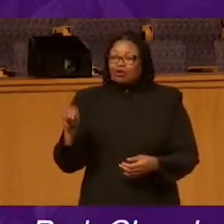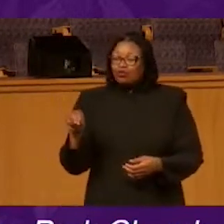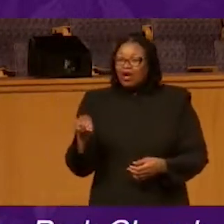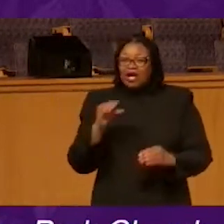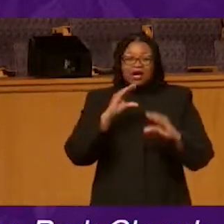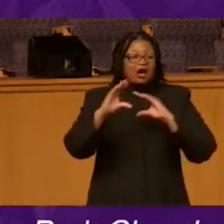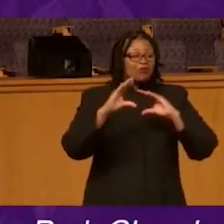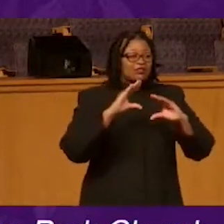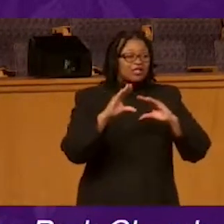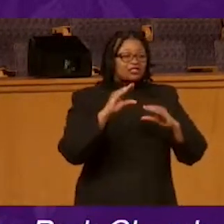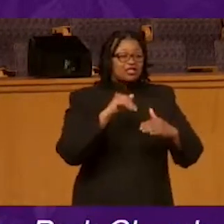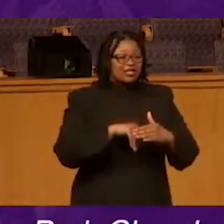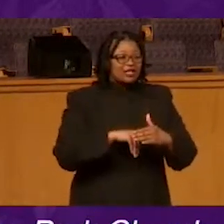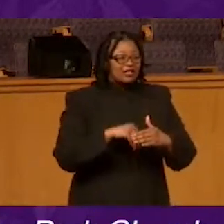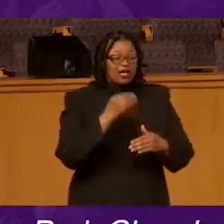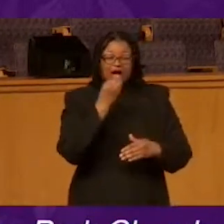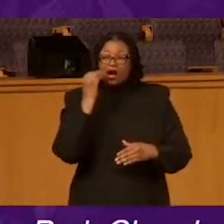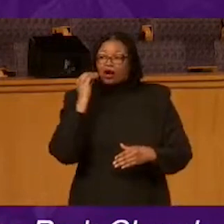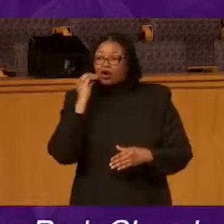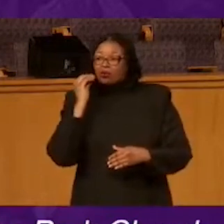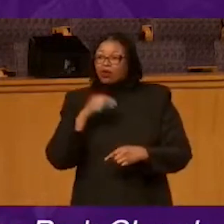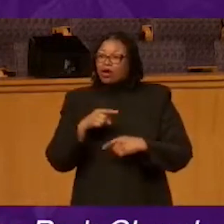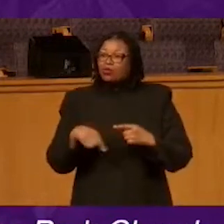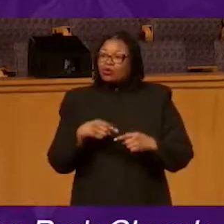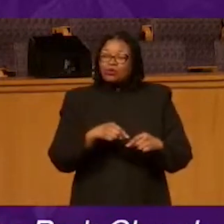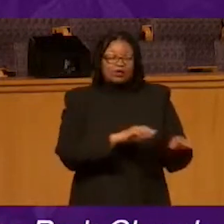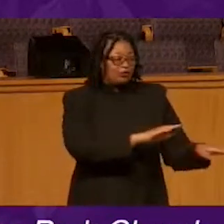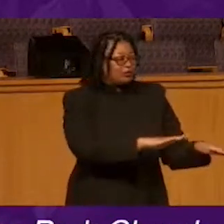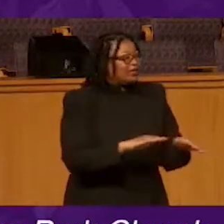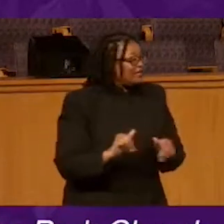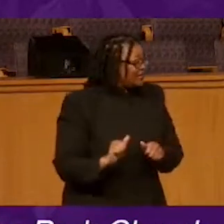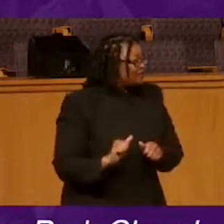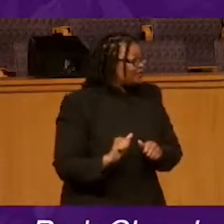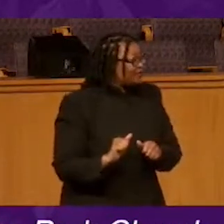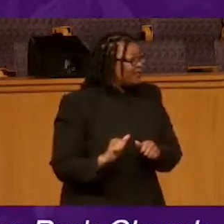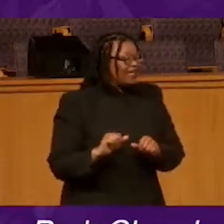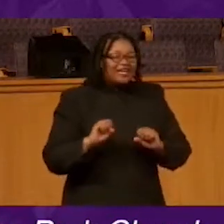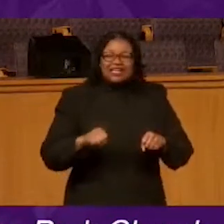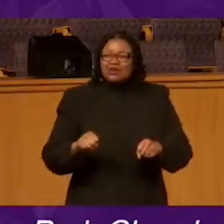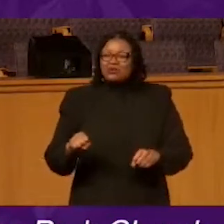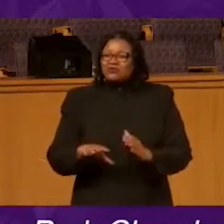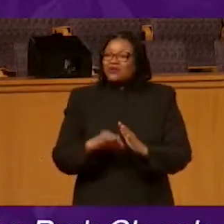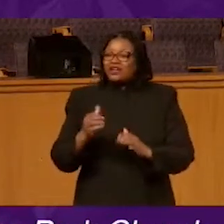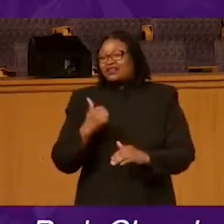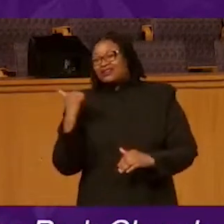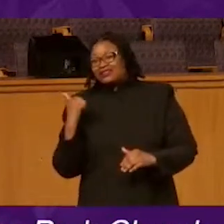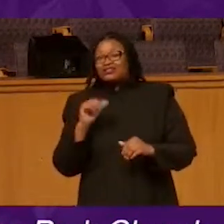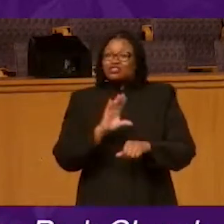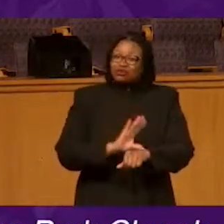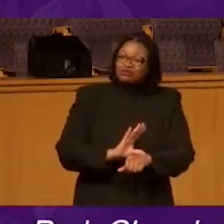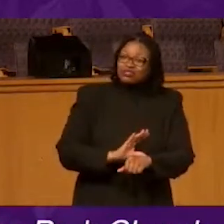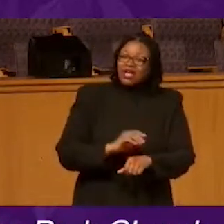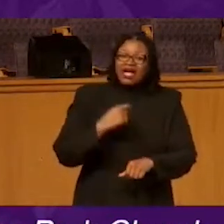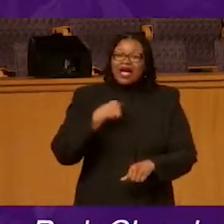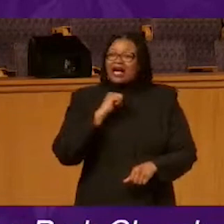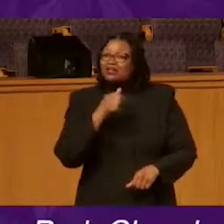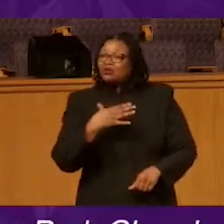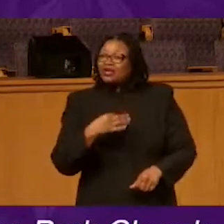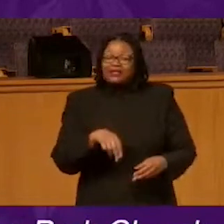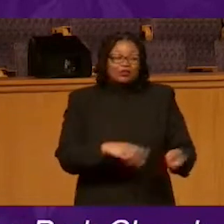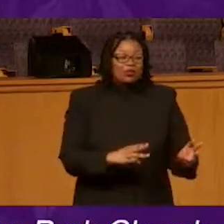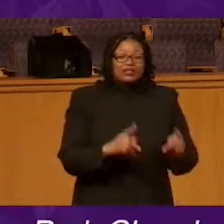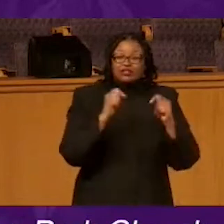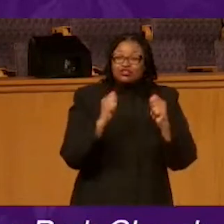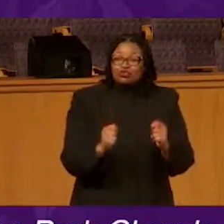conversation in our home, when we gonna leave? Can we find something better? I don't like the way that they're treating